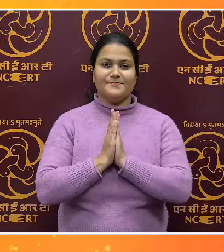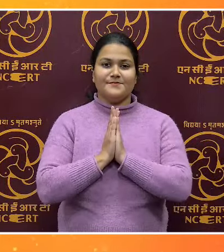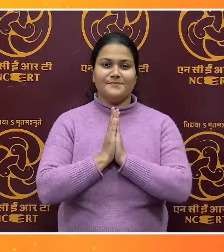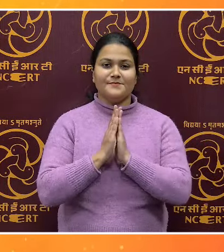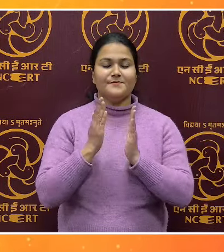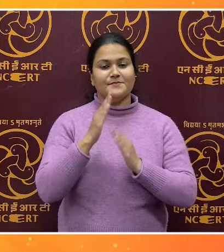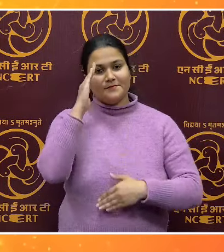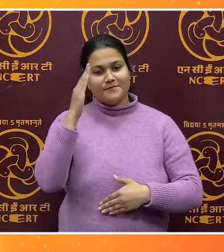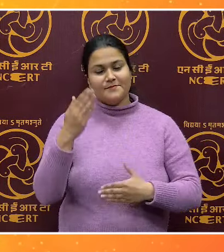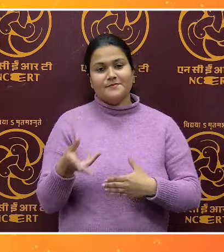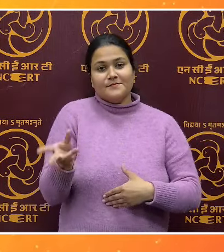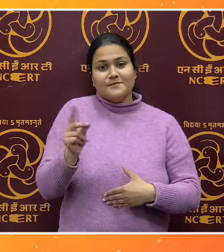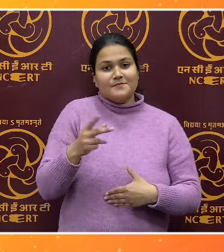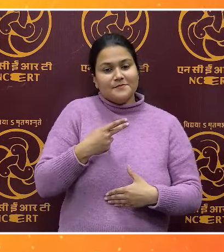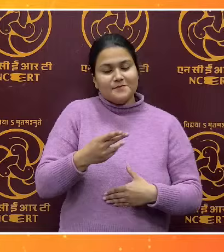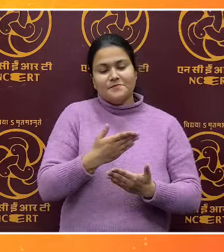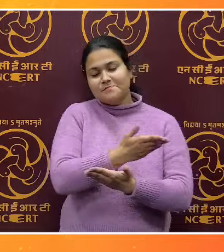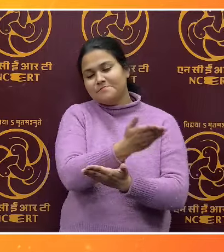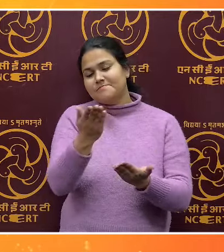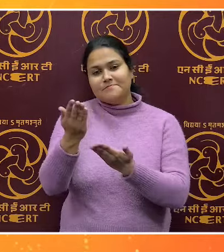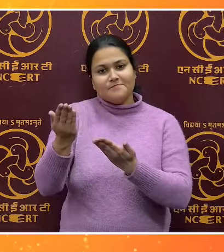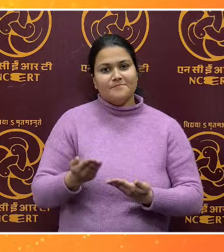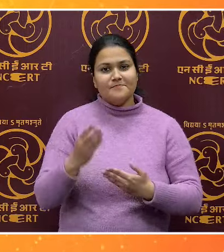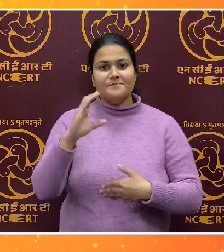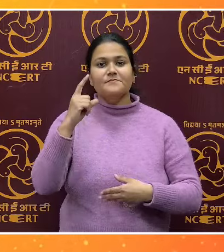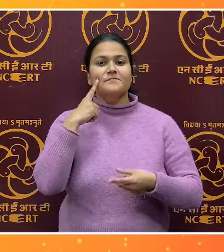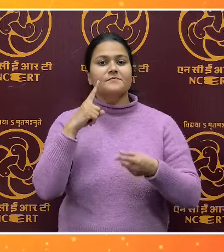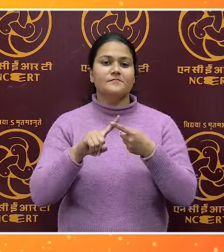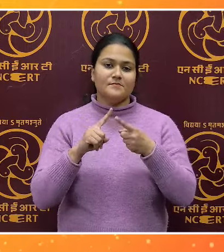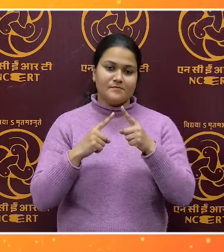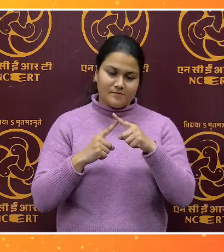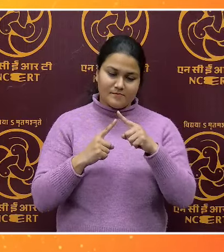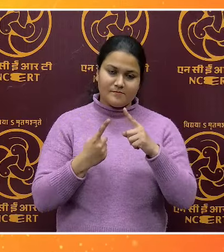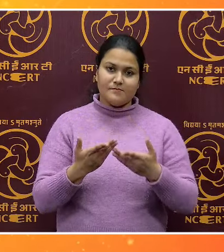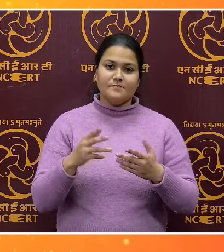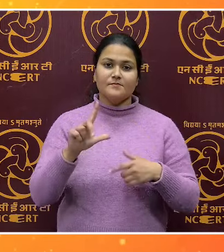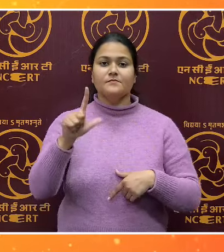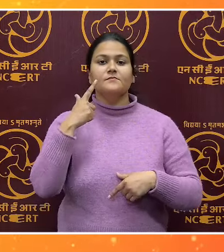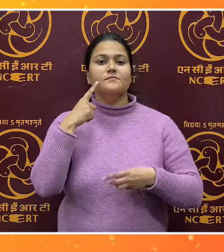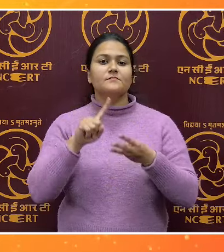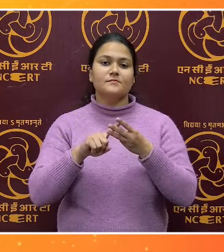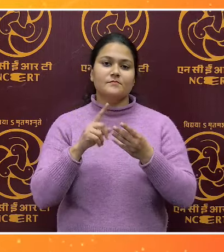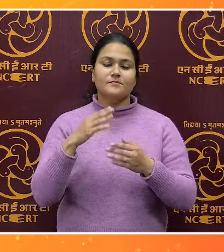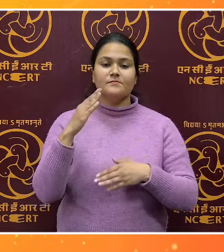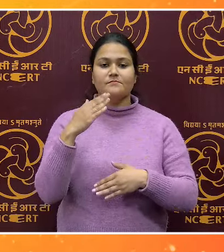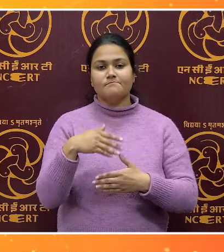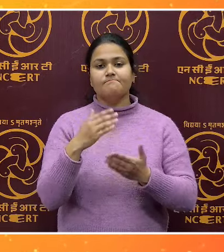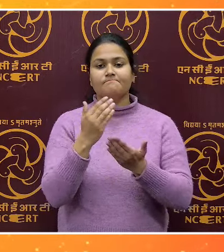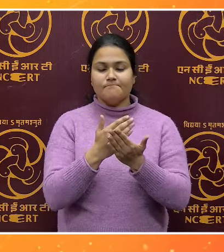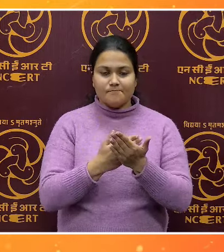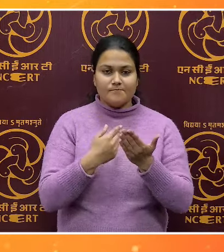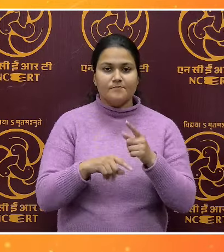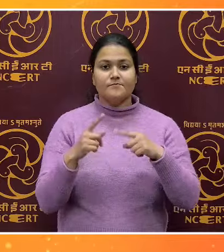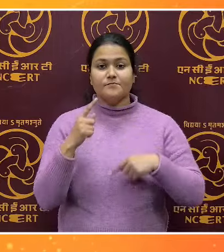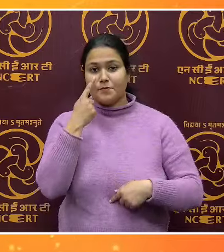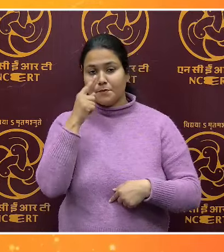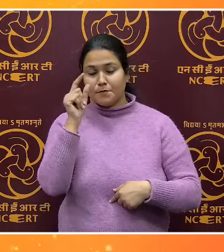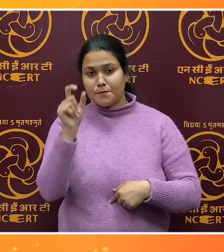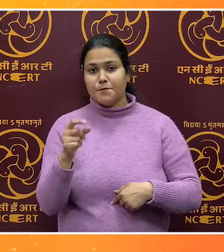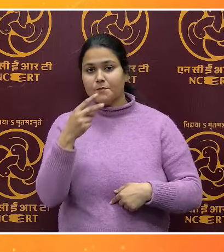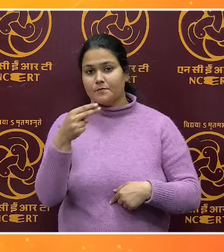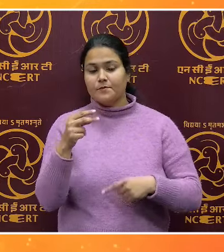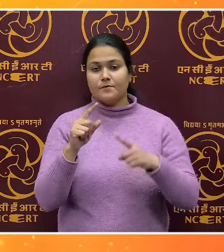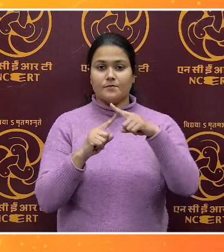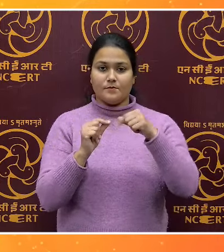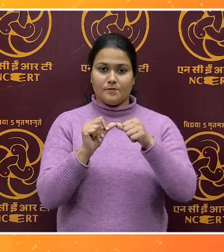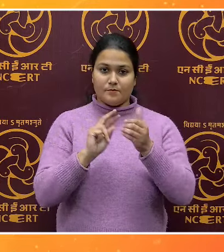Namaskar, hello, once again a very warm welcome to CIET NCERT's live phone and interactive program. I am Tanvi Khurana and